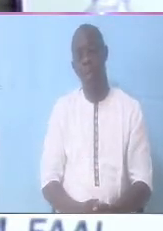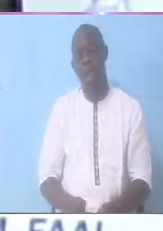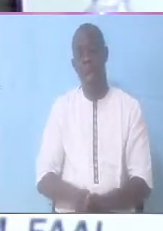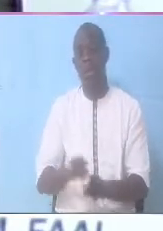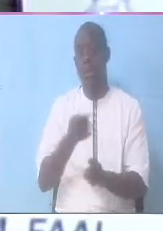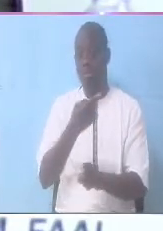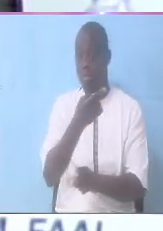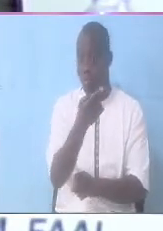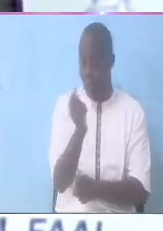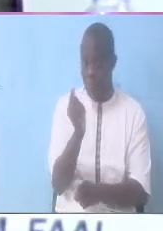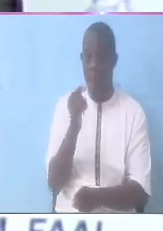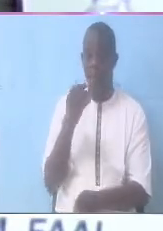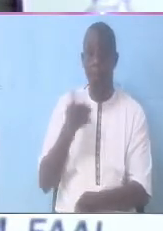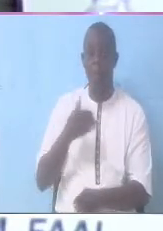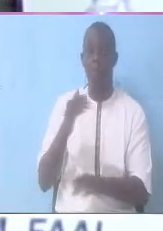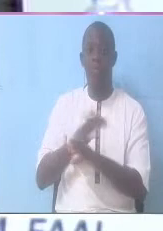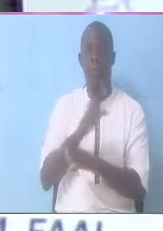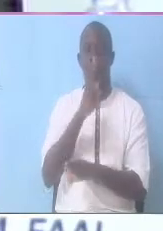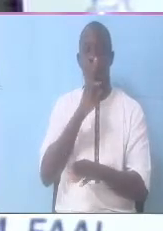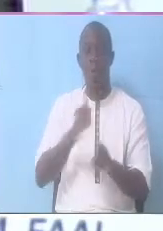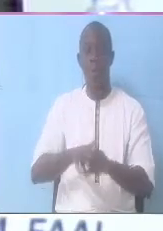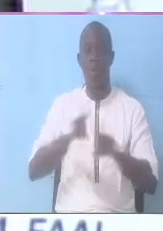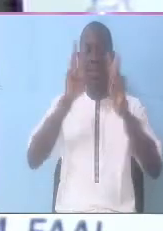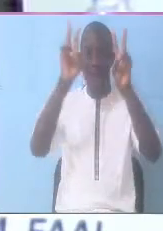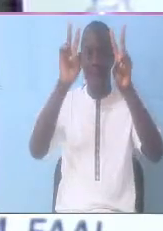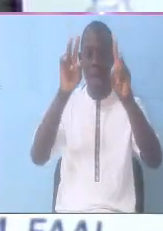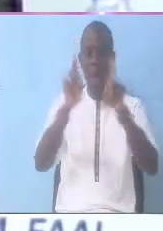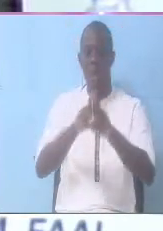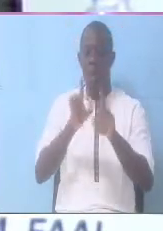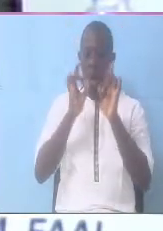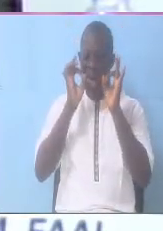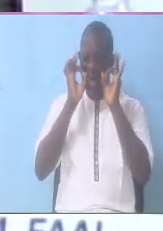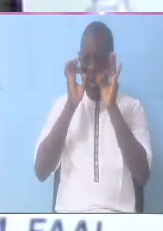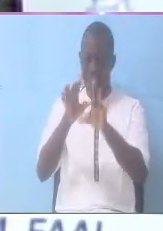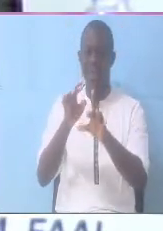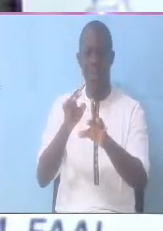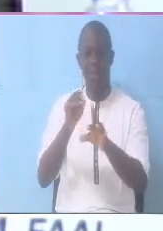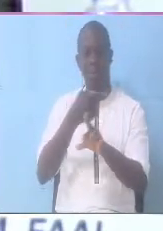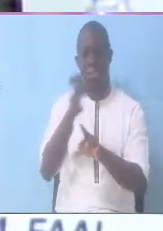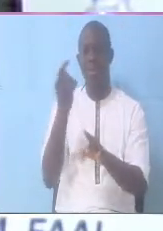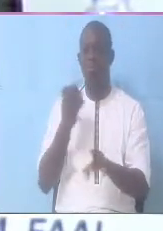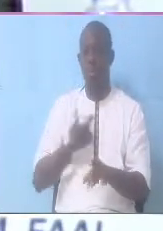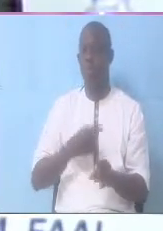these people were Jammeh's worst enemies.